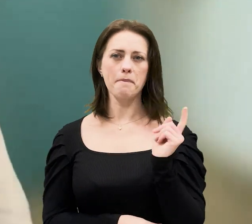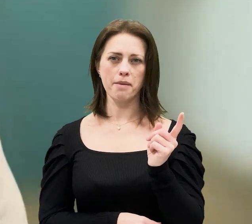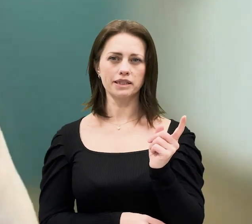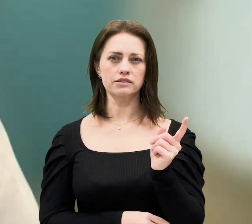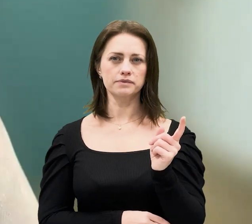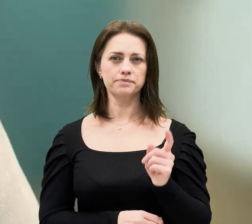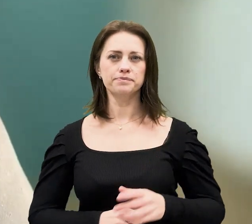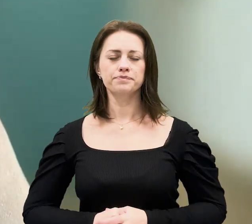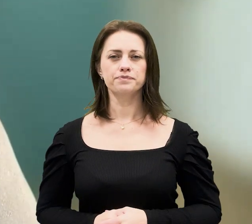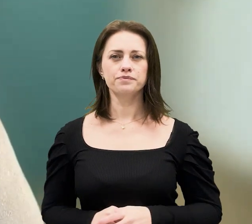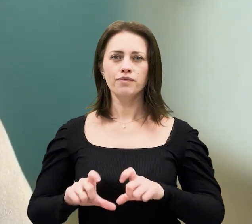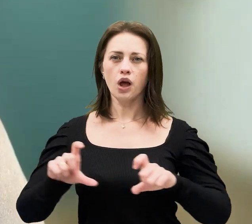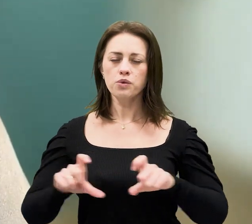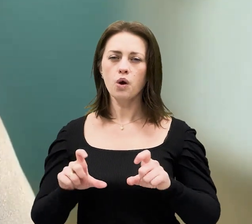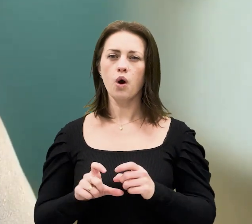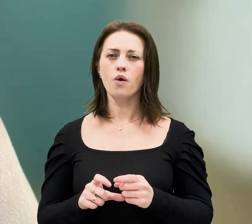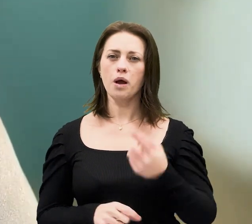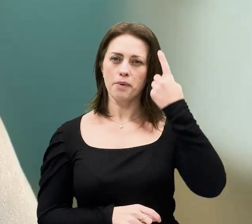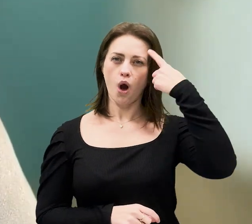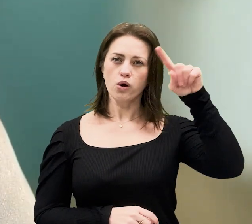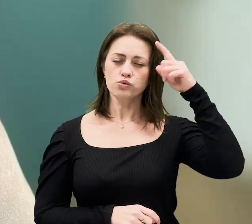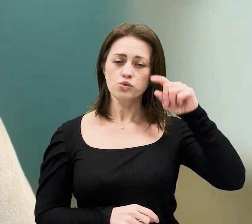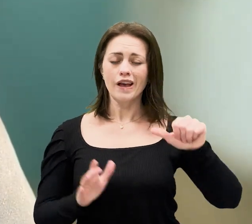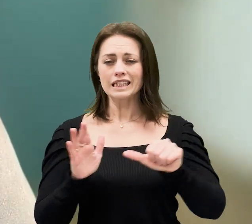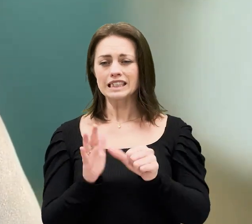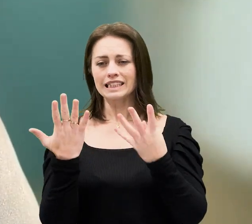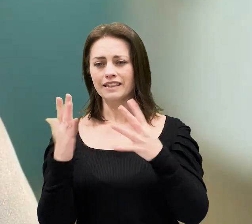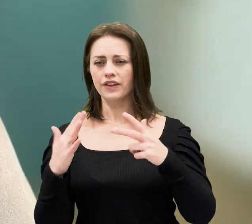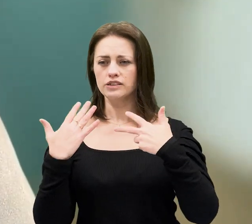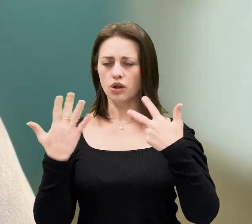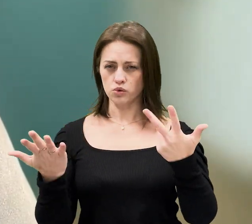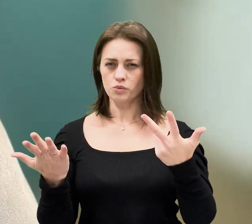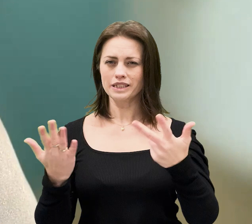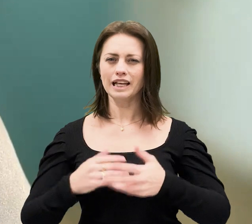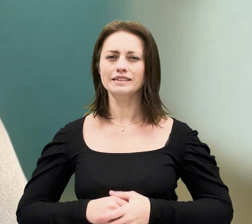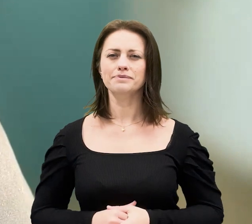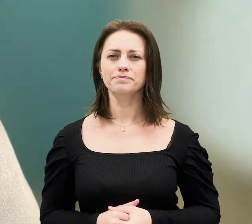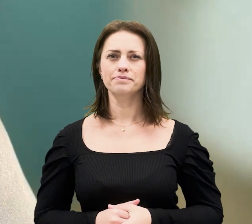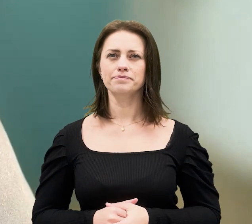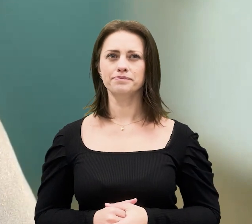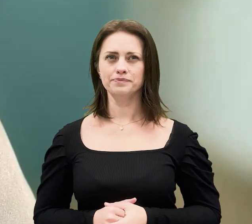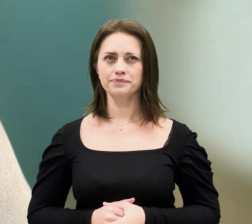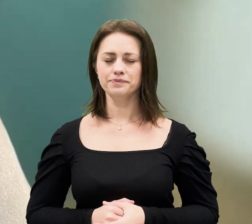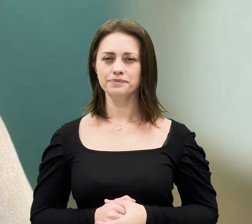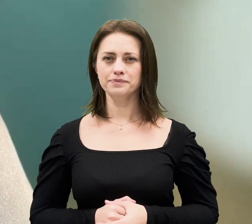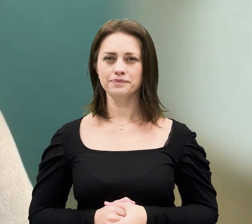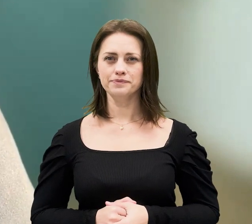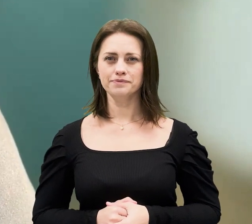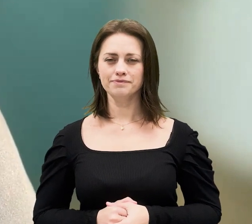inclusion in the university. When I was studying, and that's in the 80s of the previous